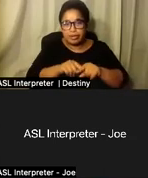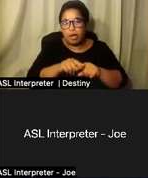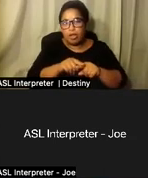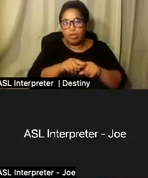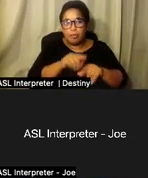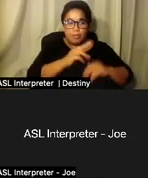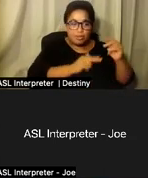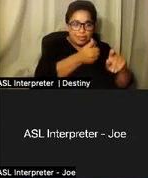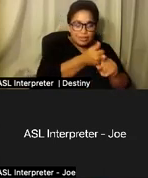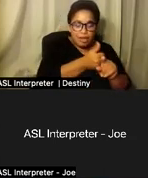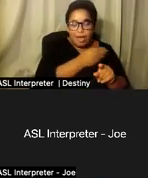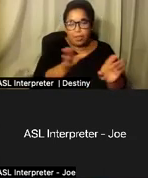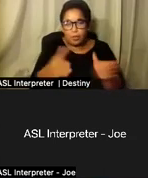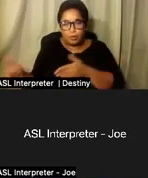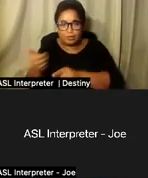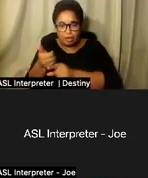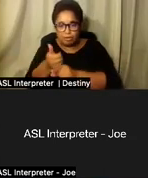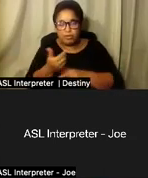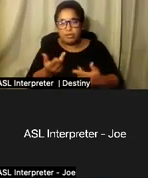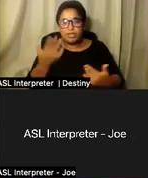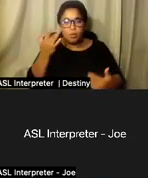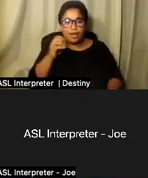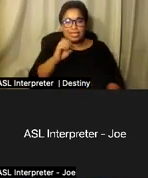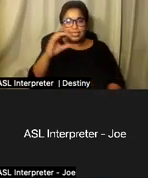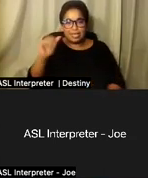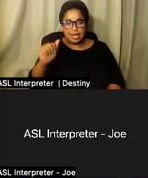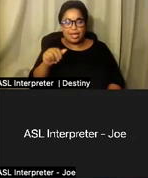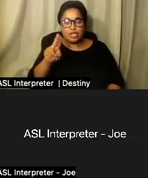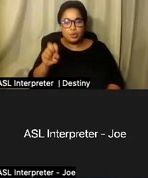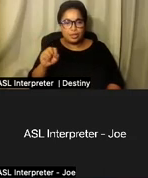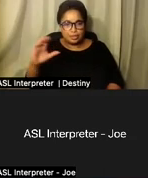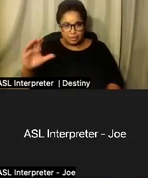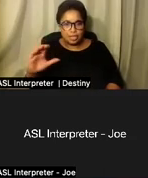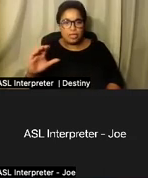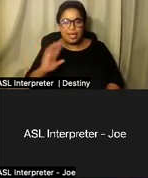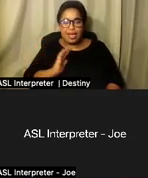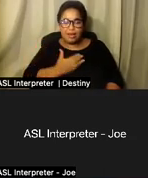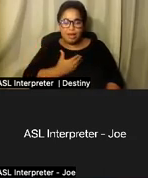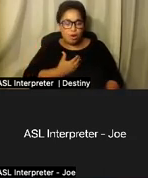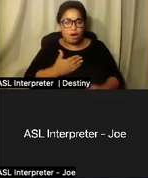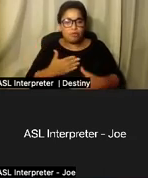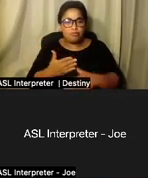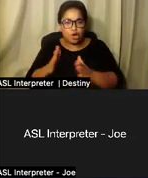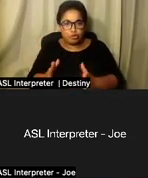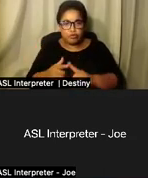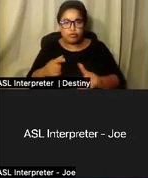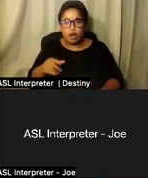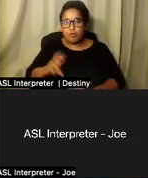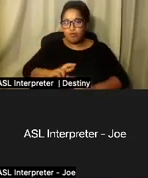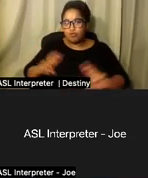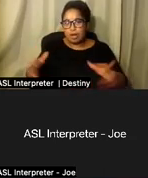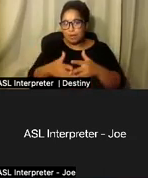room. So that's why the Earthquake Country Alliance, the University of Southern California, and our partners from Ready America